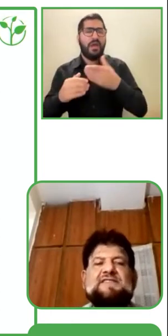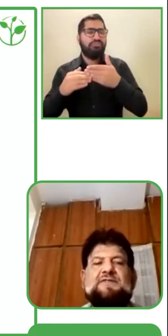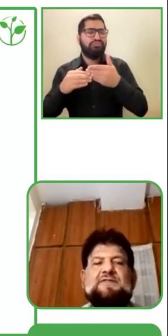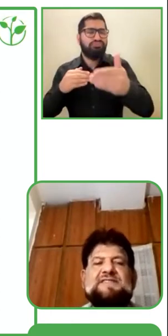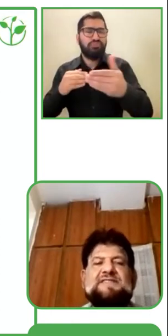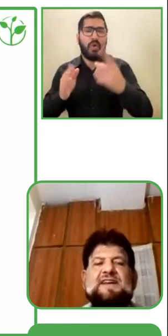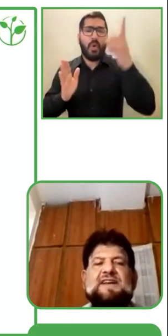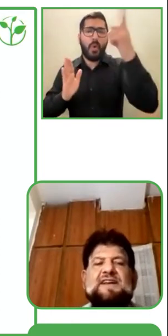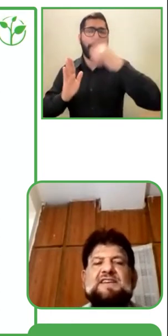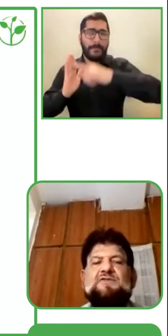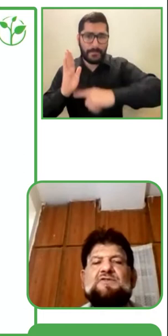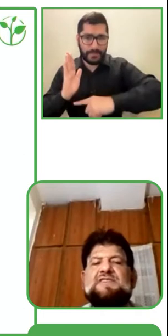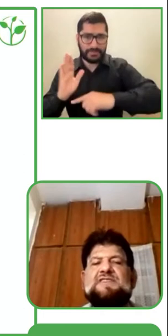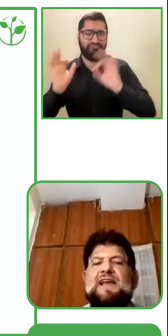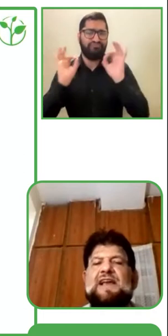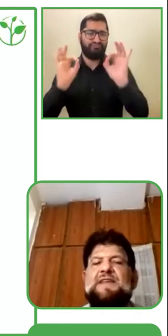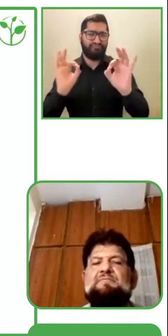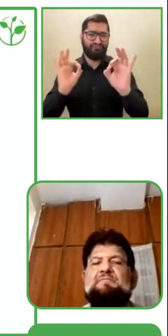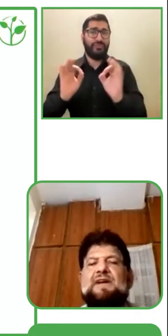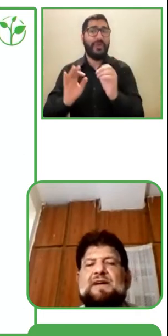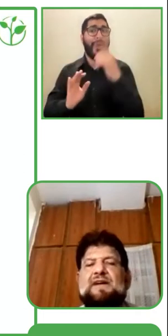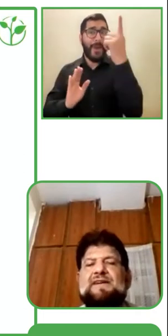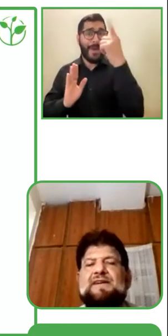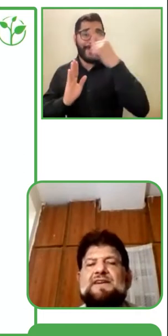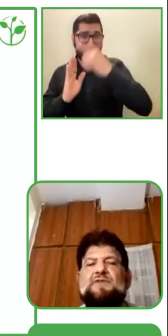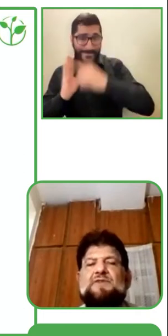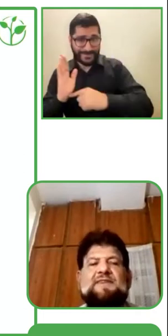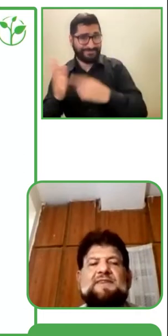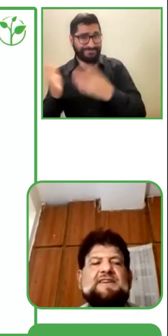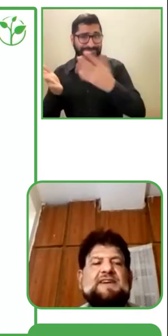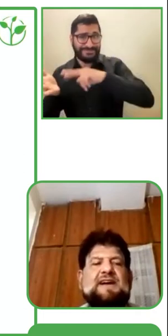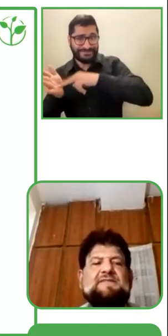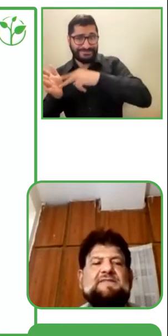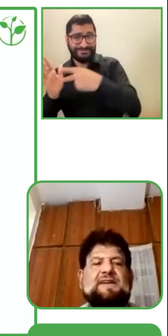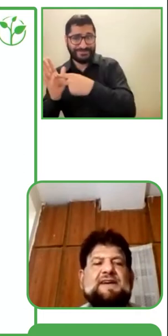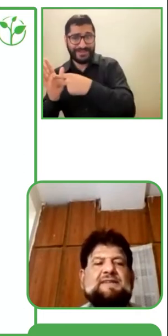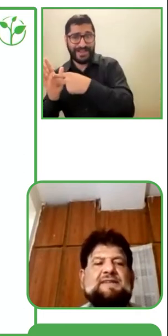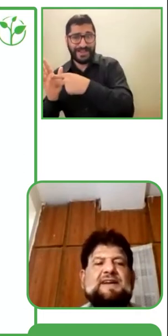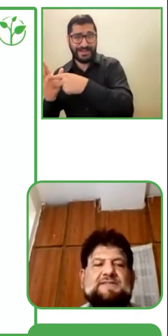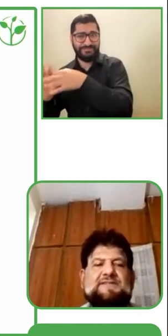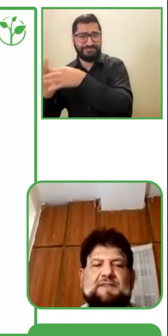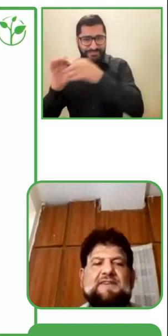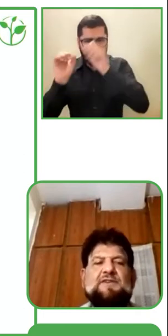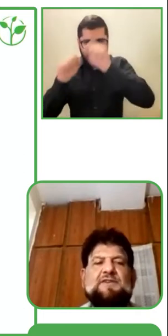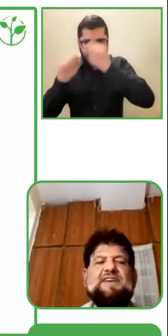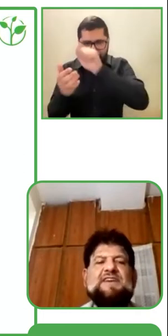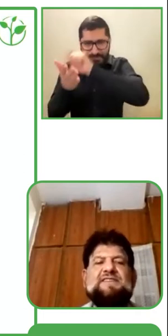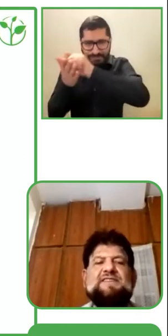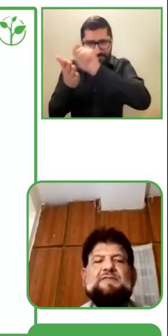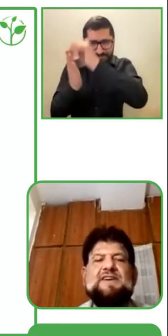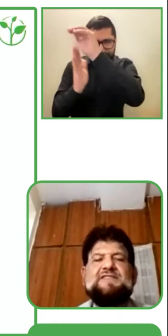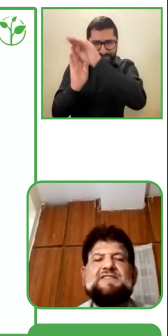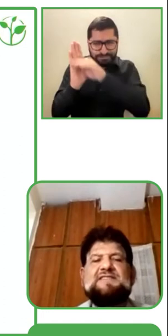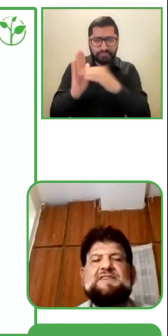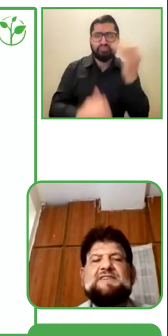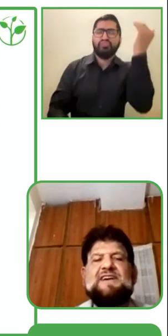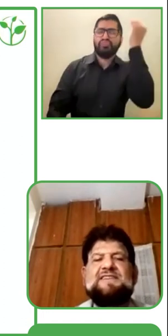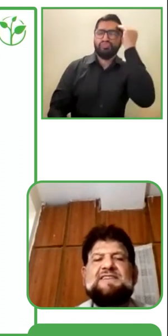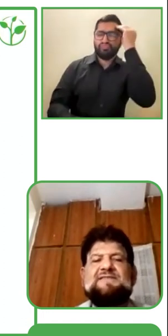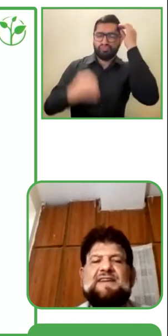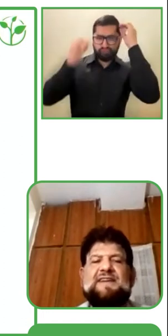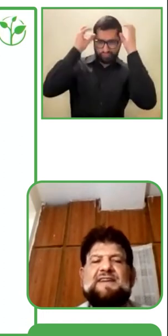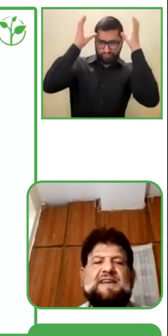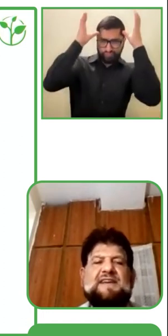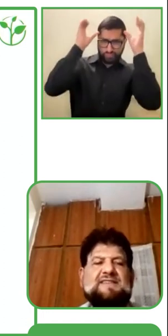awareness courses. These courses help them to have knowledge of traffic rules and regulations